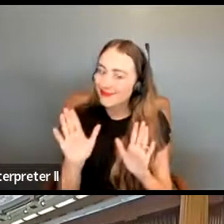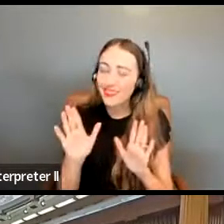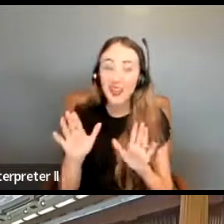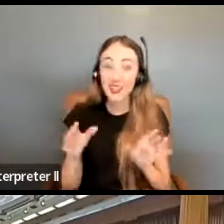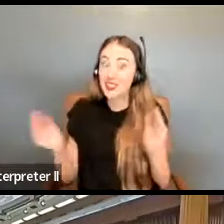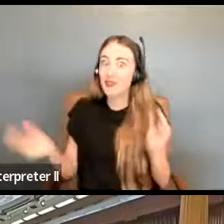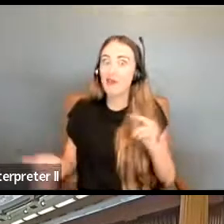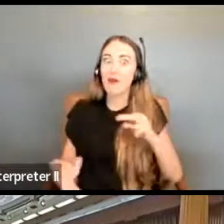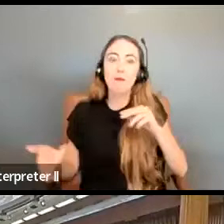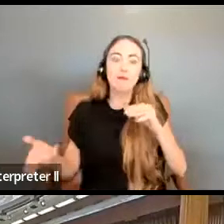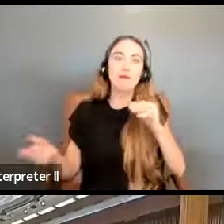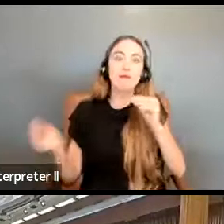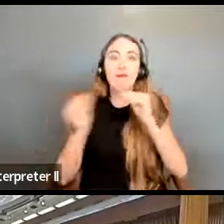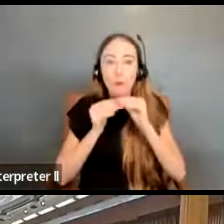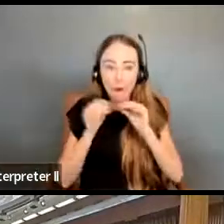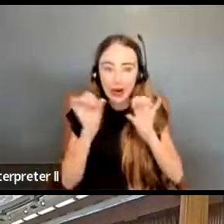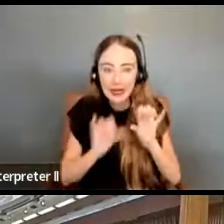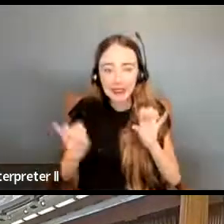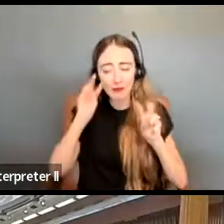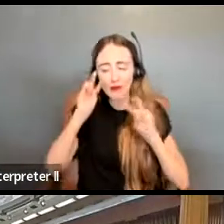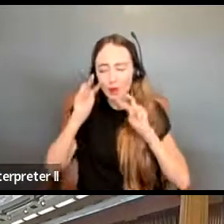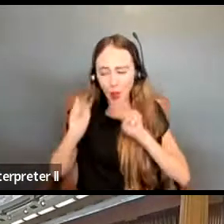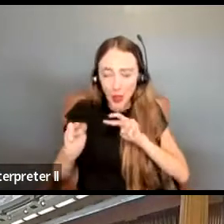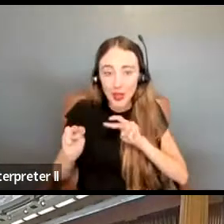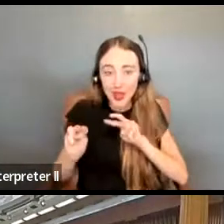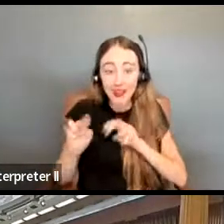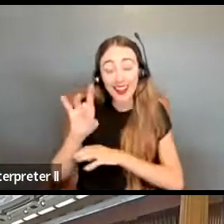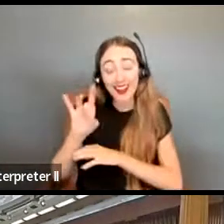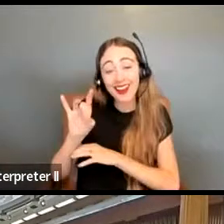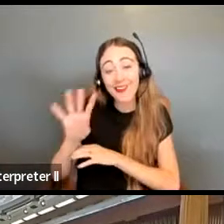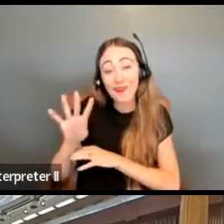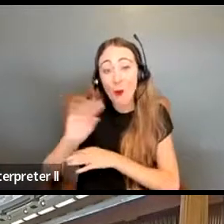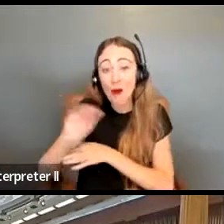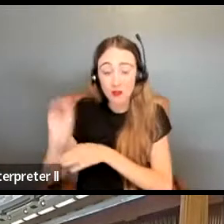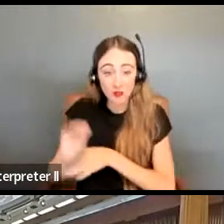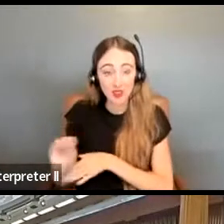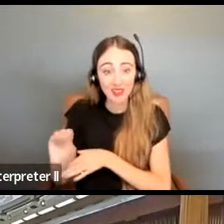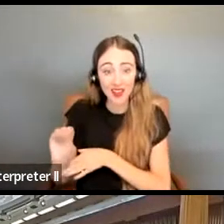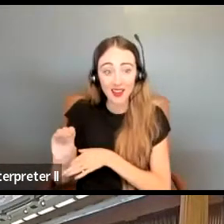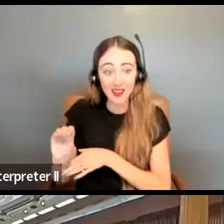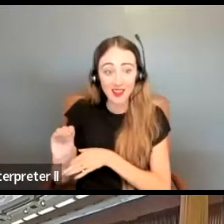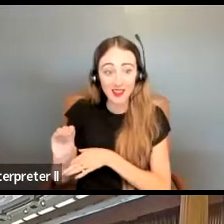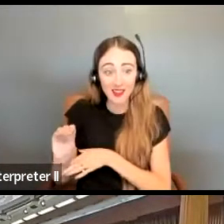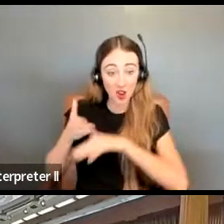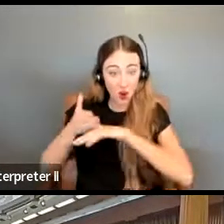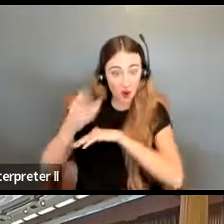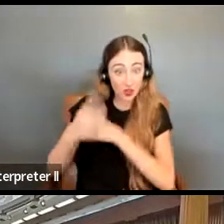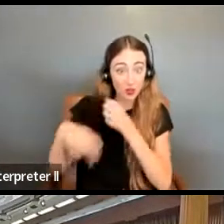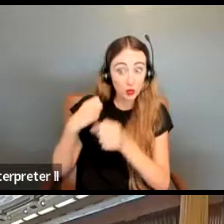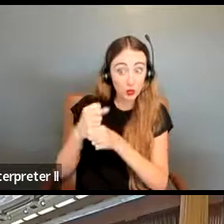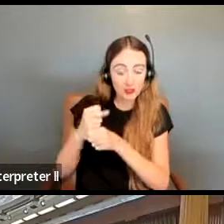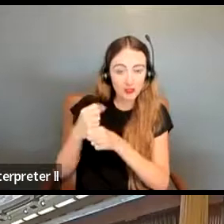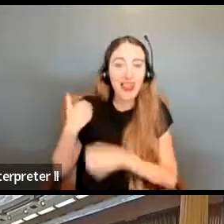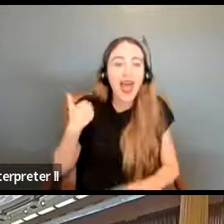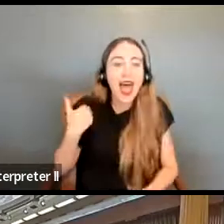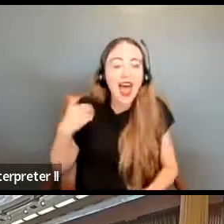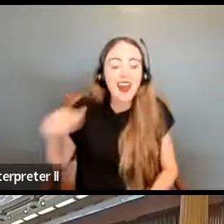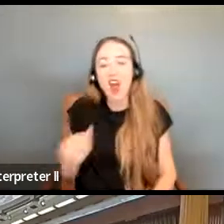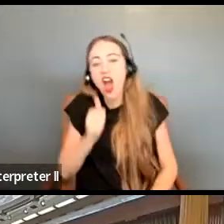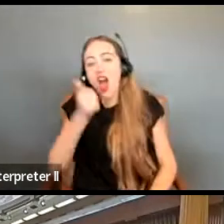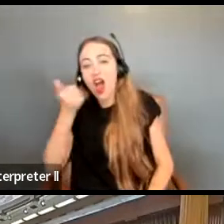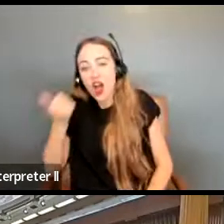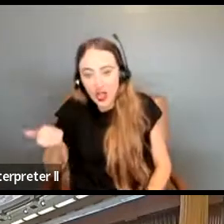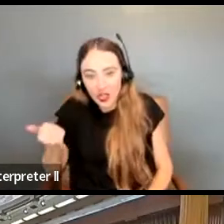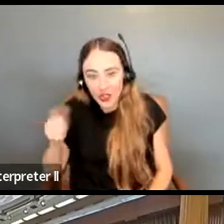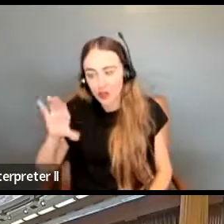consistent. Because when you take a look at that, 84% of those that go above 2 years had accompanying other